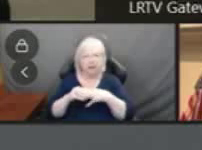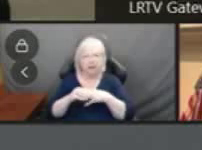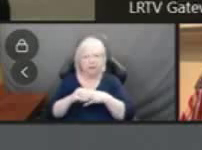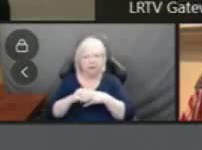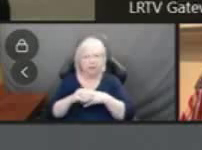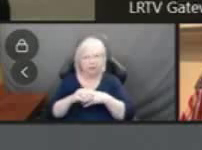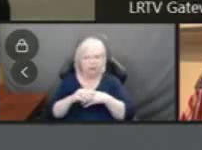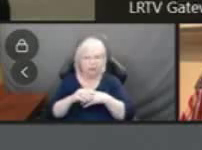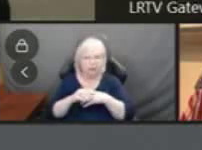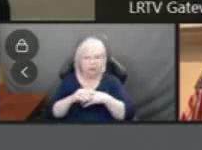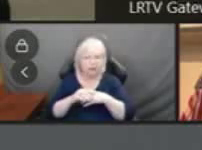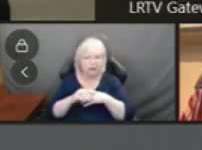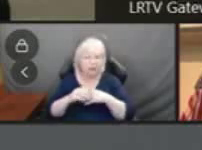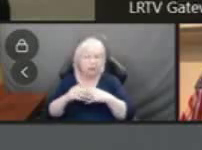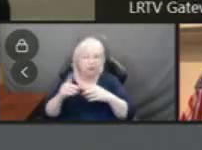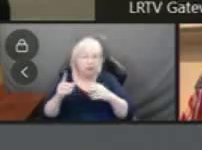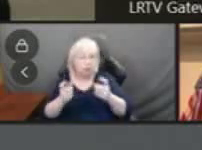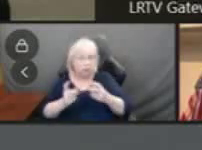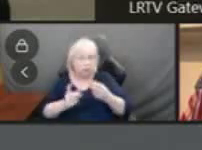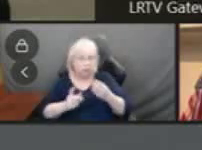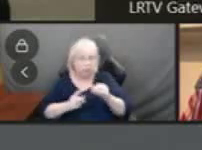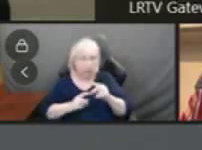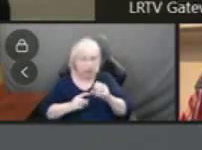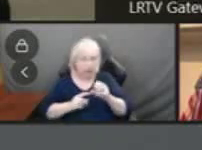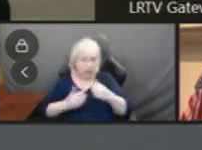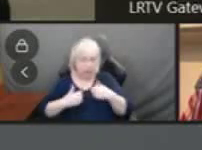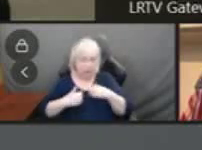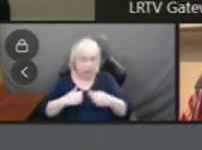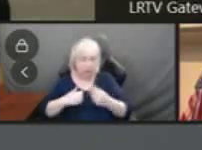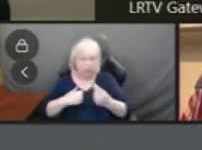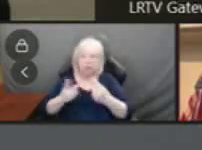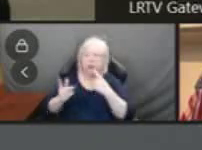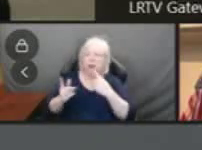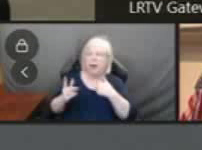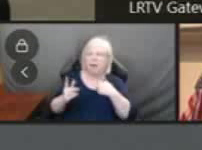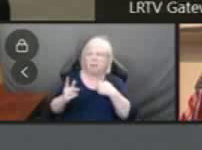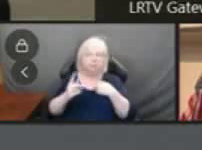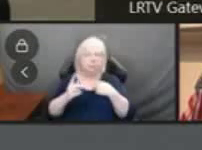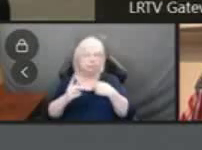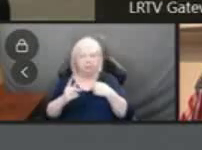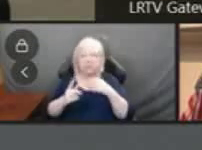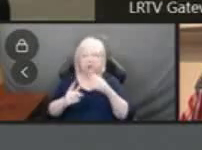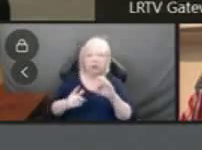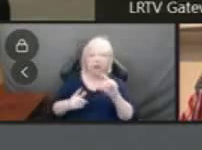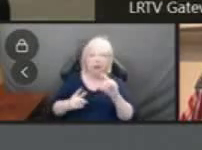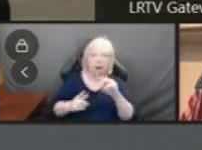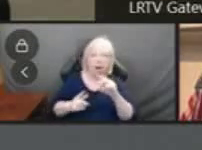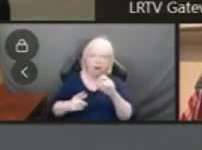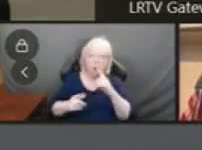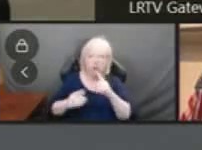Director Hines, do you have another question? Yeah, this would be for their plant engineer. But we would fall underneath the